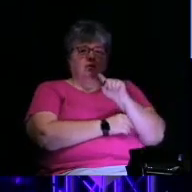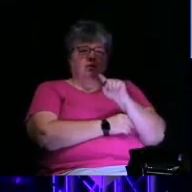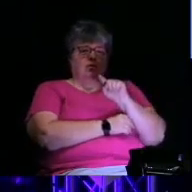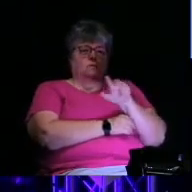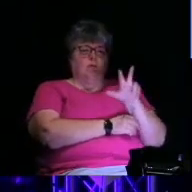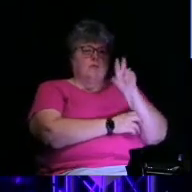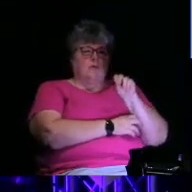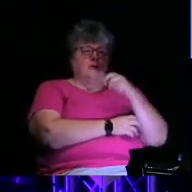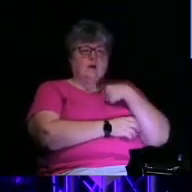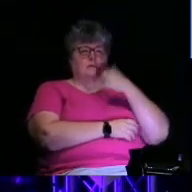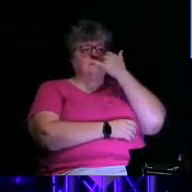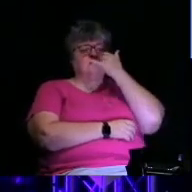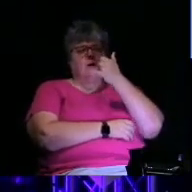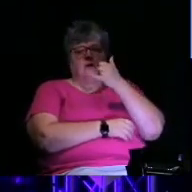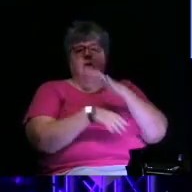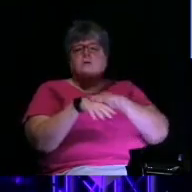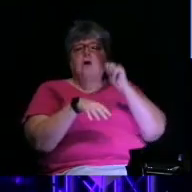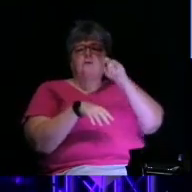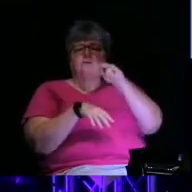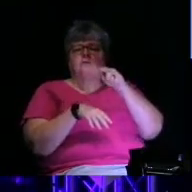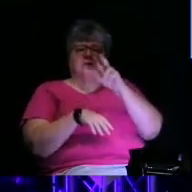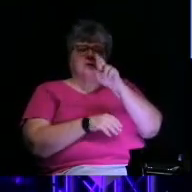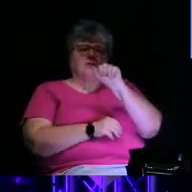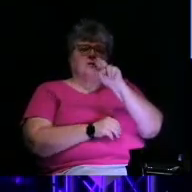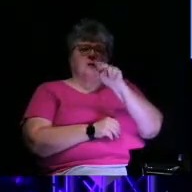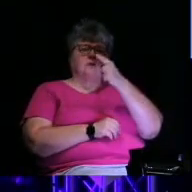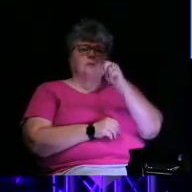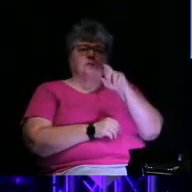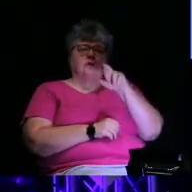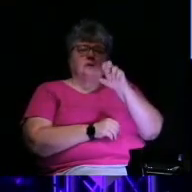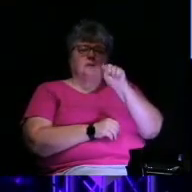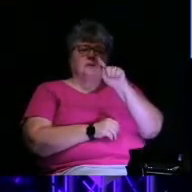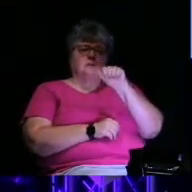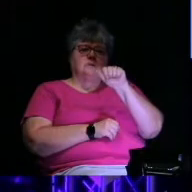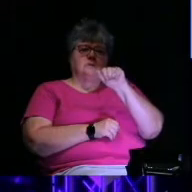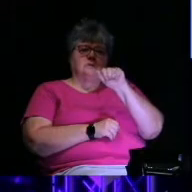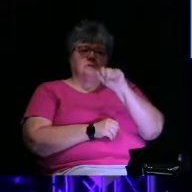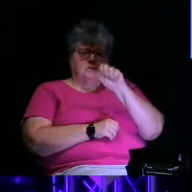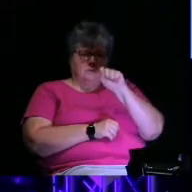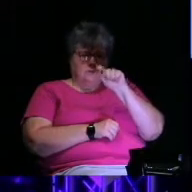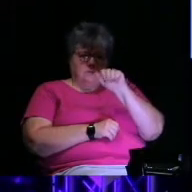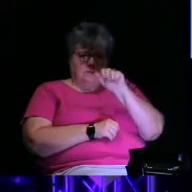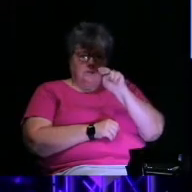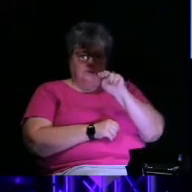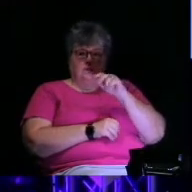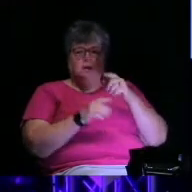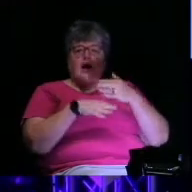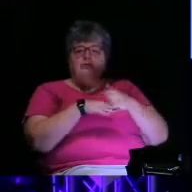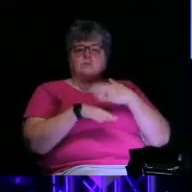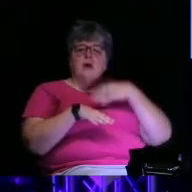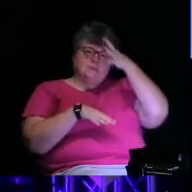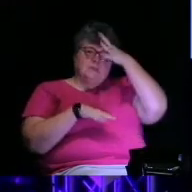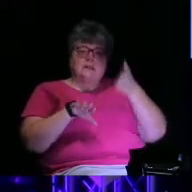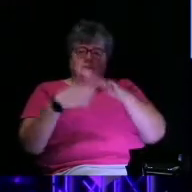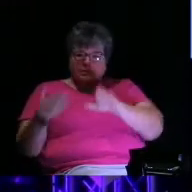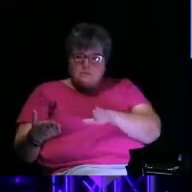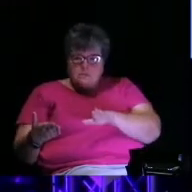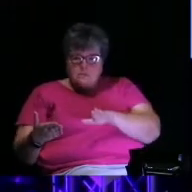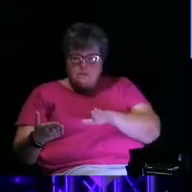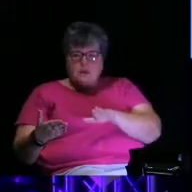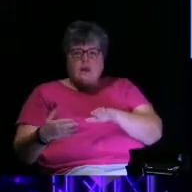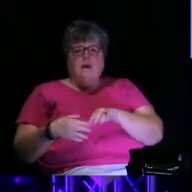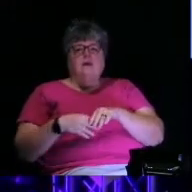I was called to the ranger station. So when my dad died, they spent a day and a half trying to find me. And so they called the Baptist church, finally